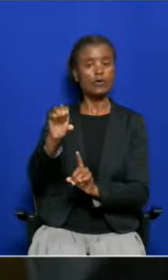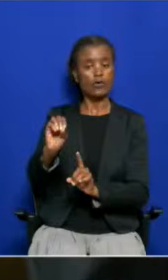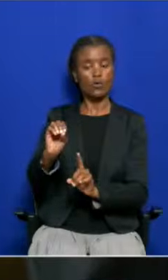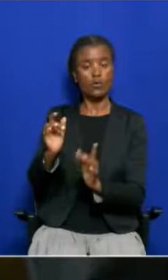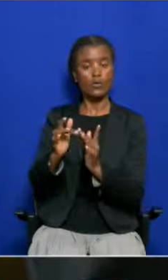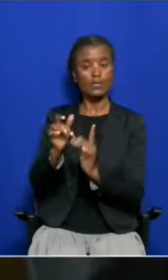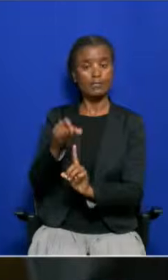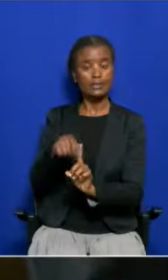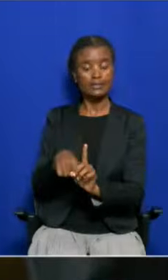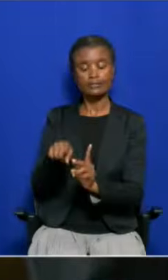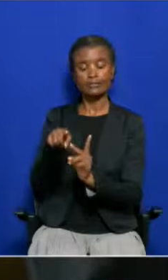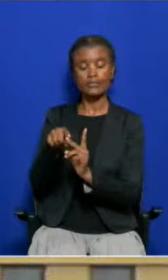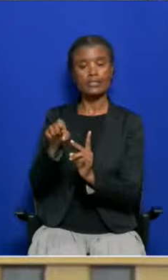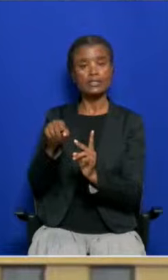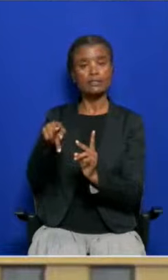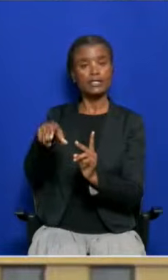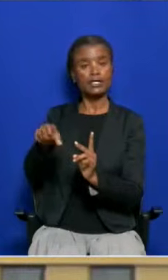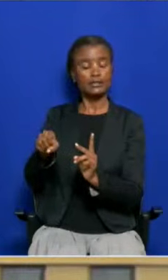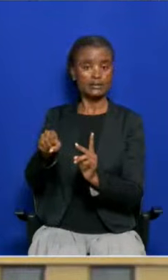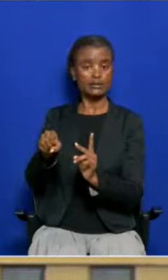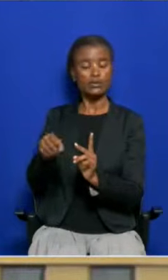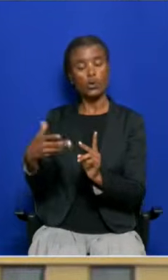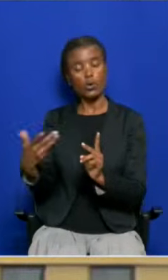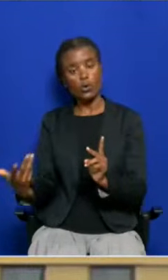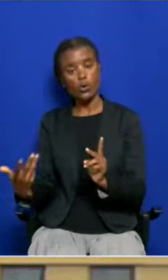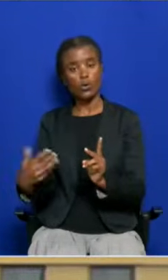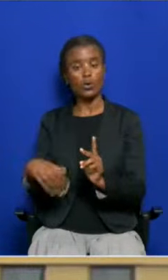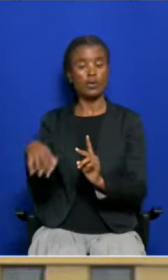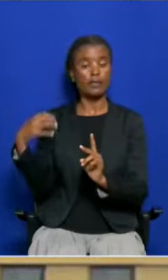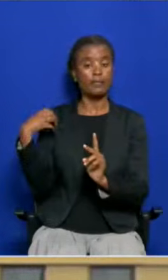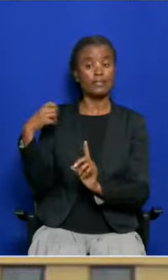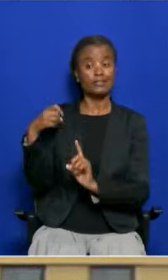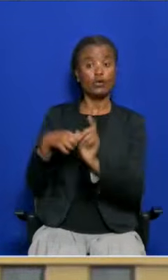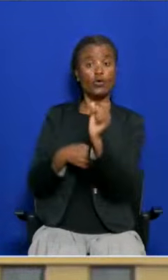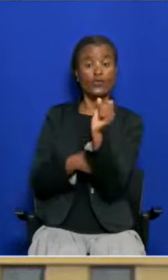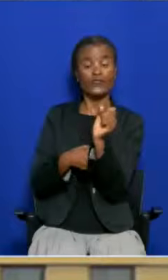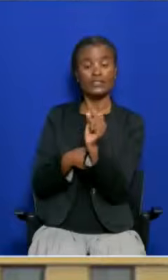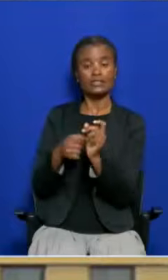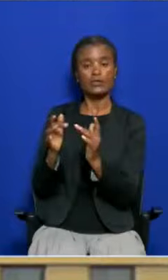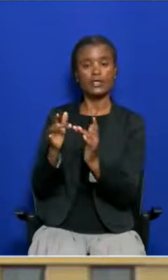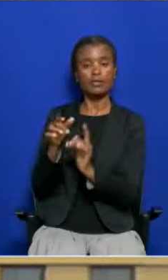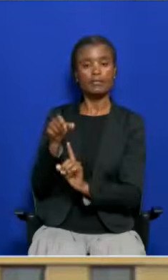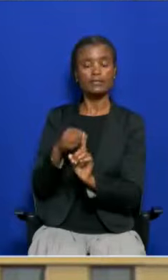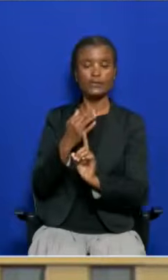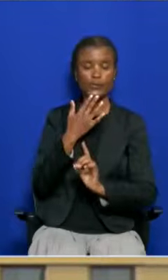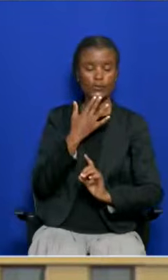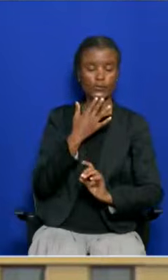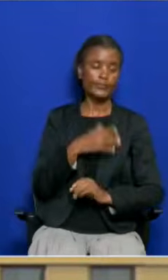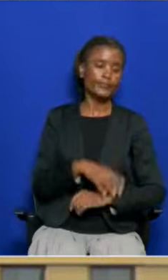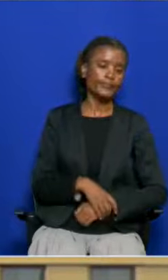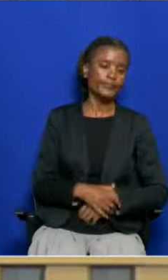person? I think at that time it would be